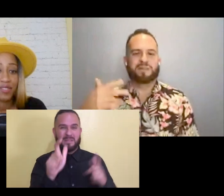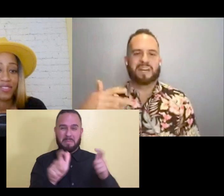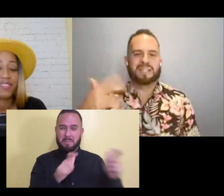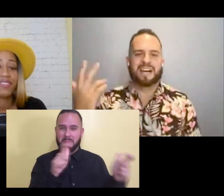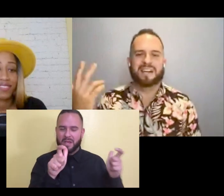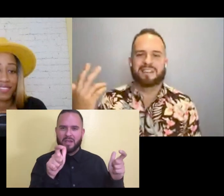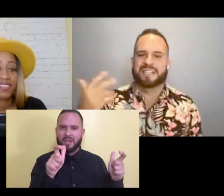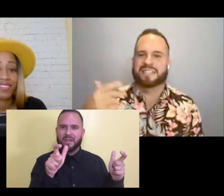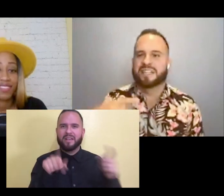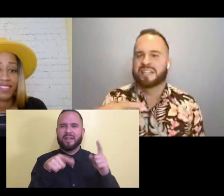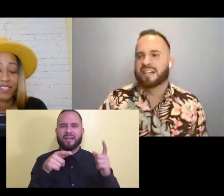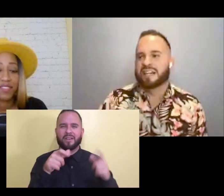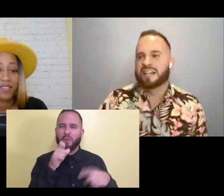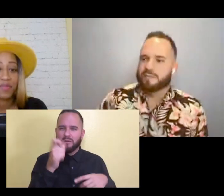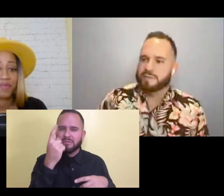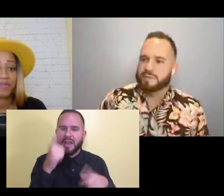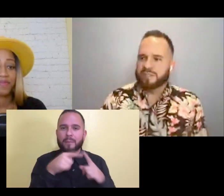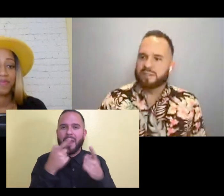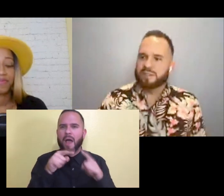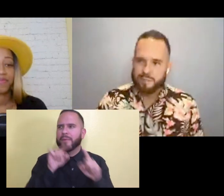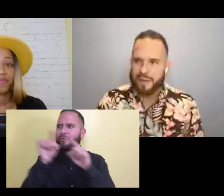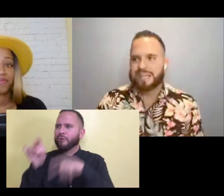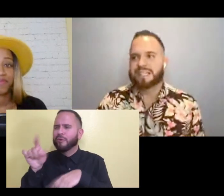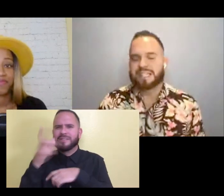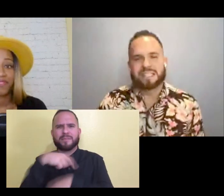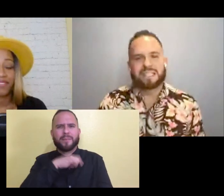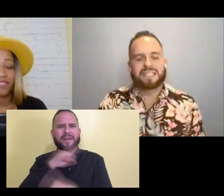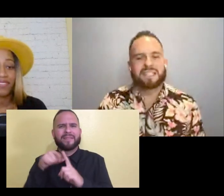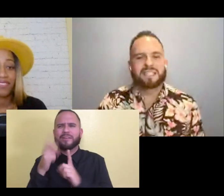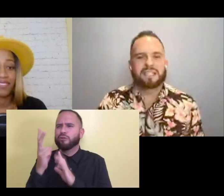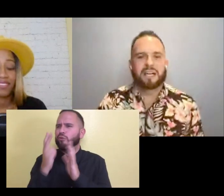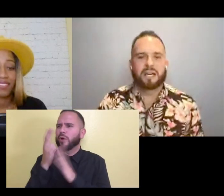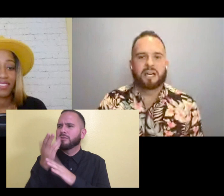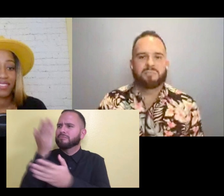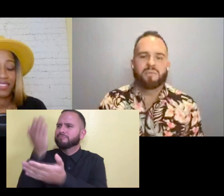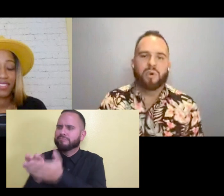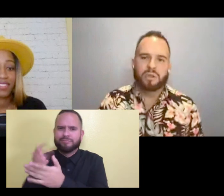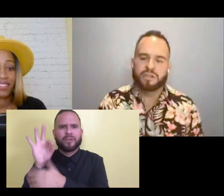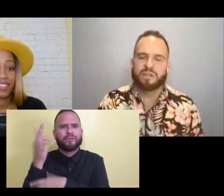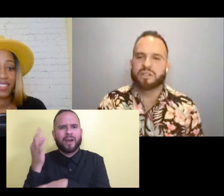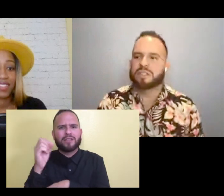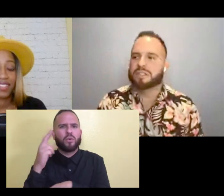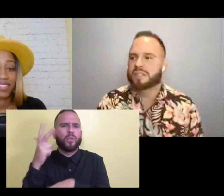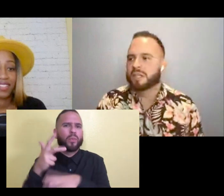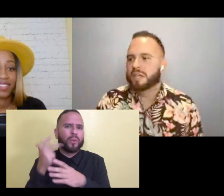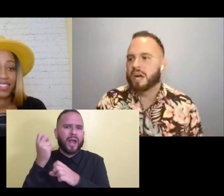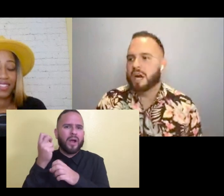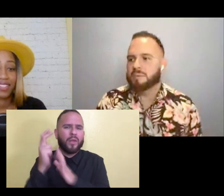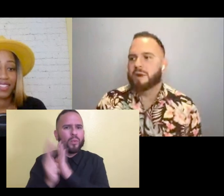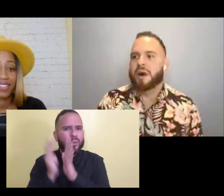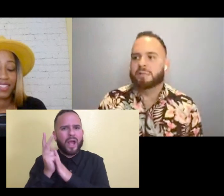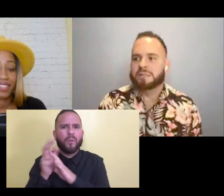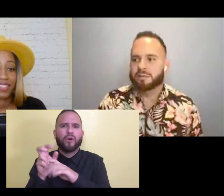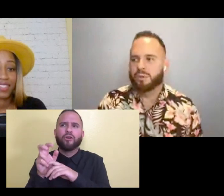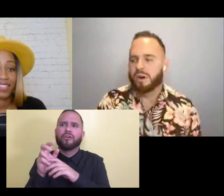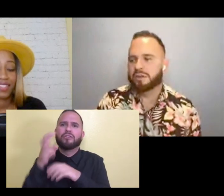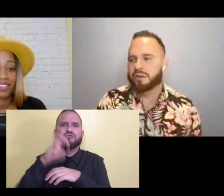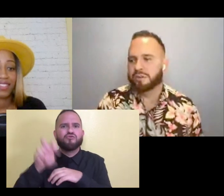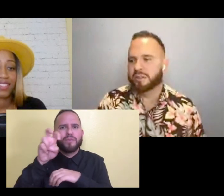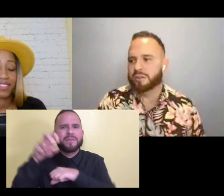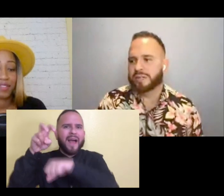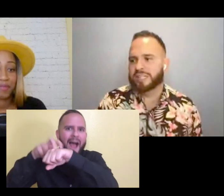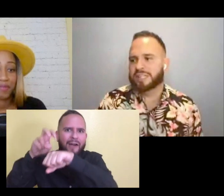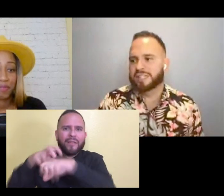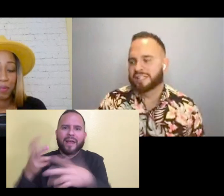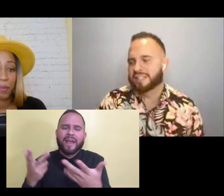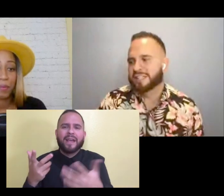3-4 hour flight to Ireland. So I did go to Spain, Italy, Portugal. I popped into Morocco